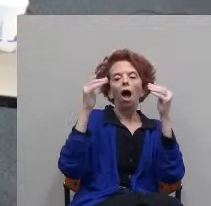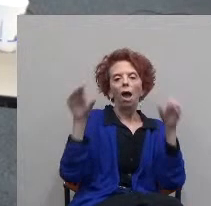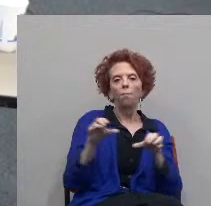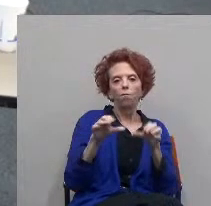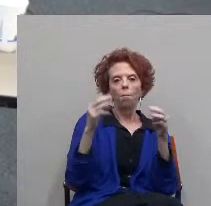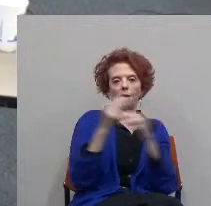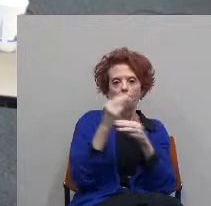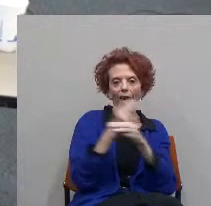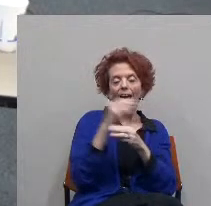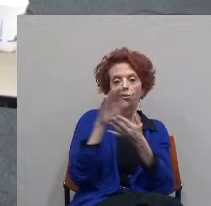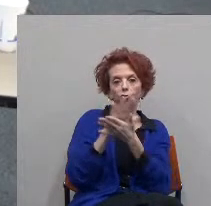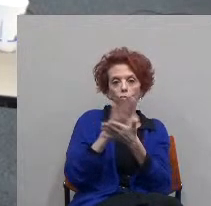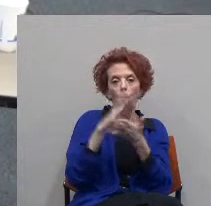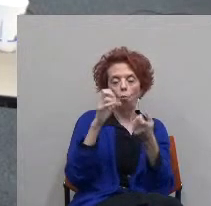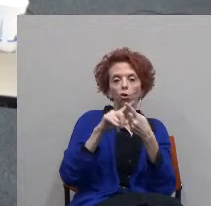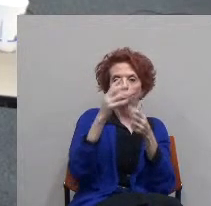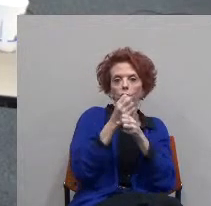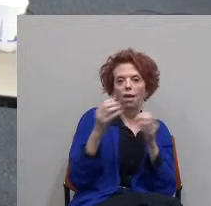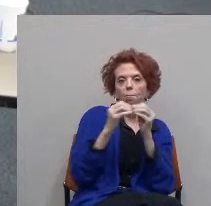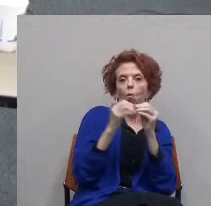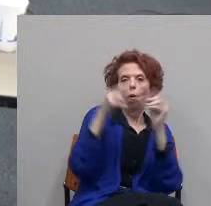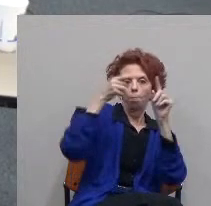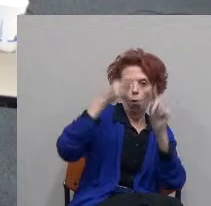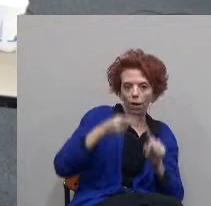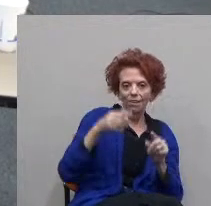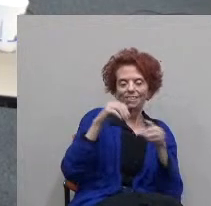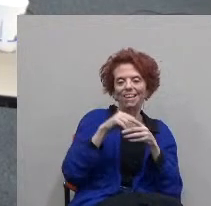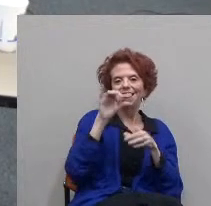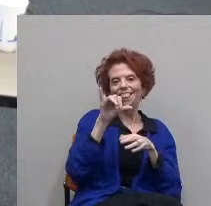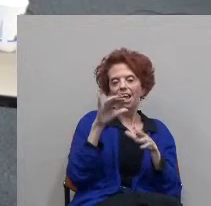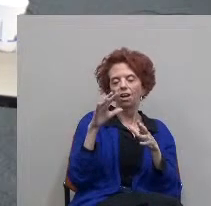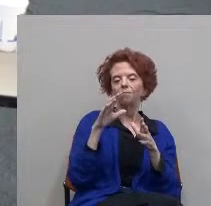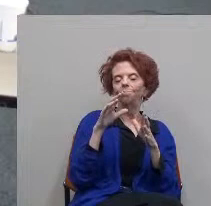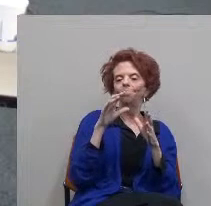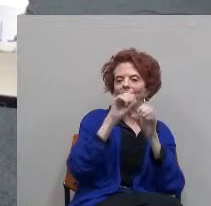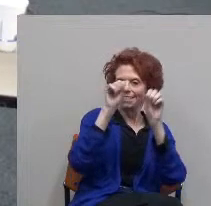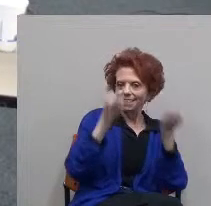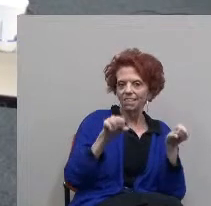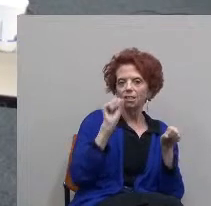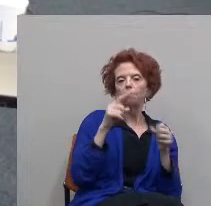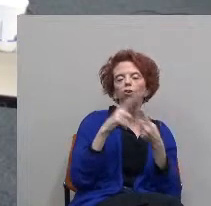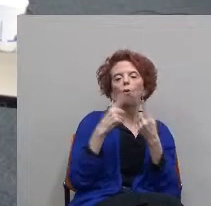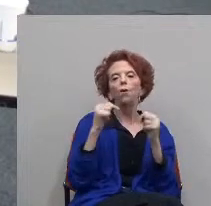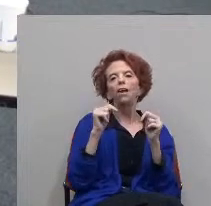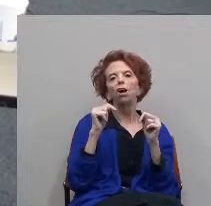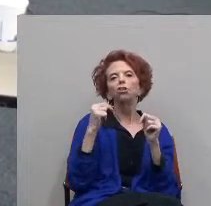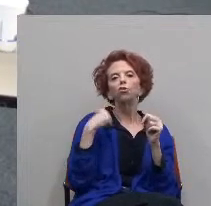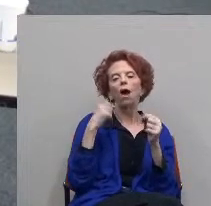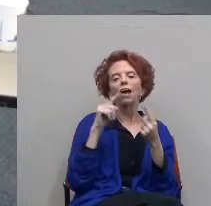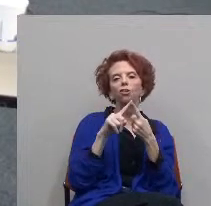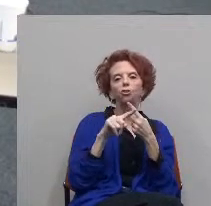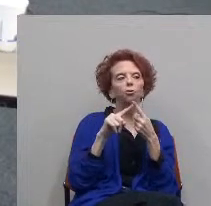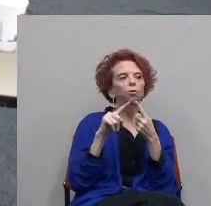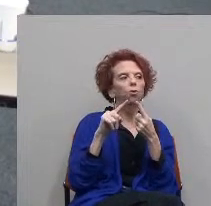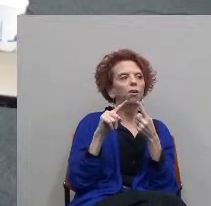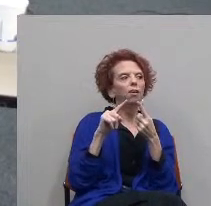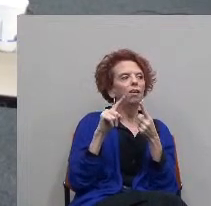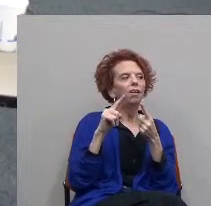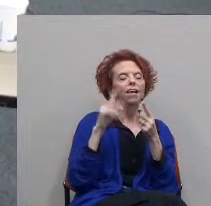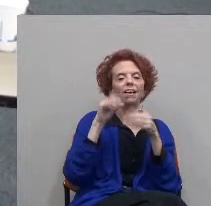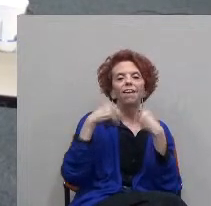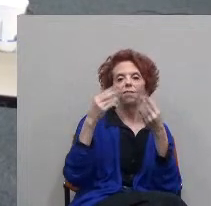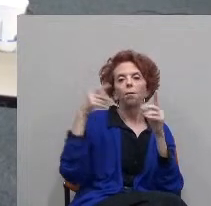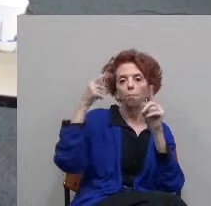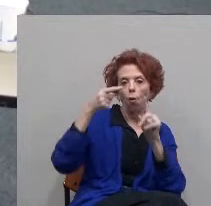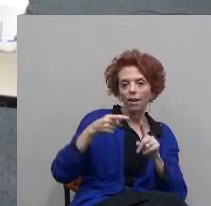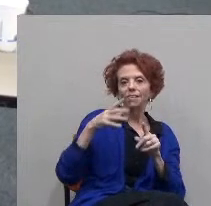their school is trying to max out their points in the accountability system. So we're incentivizing something that is later causing a problem for